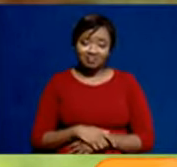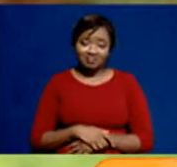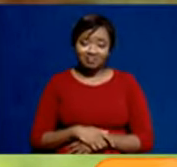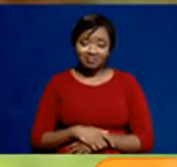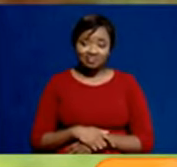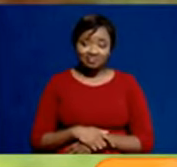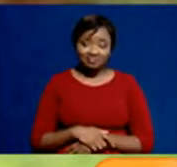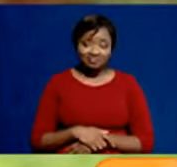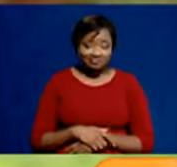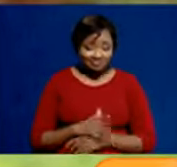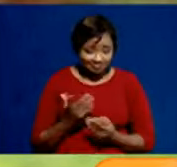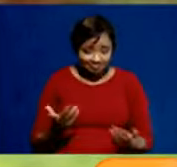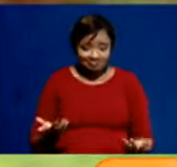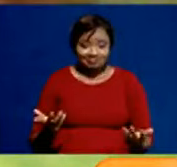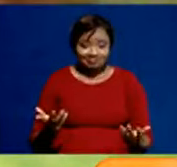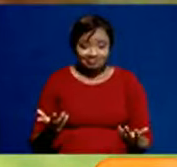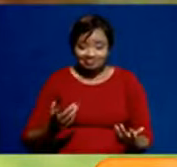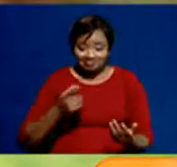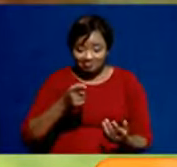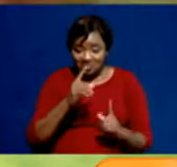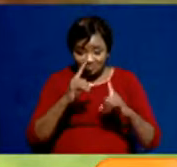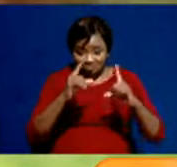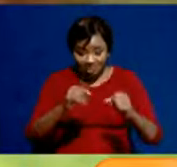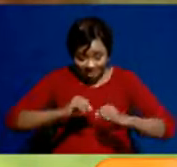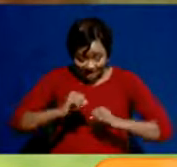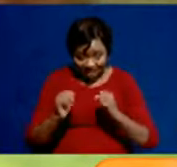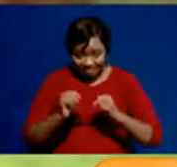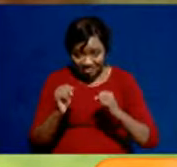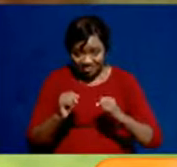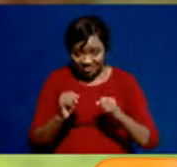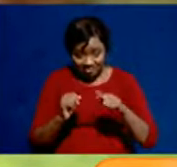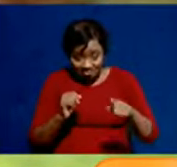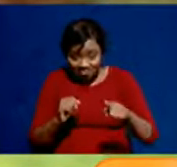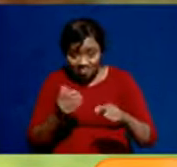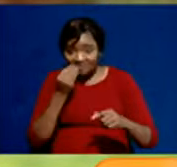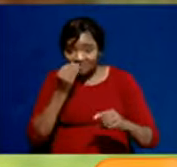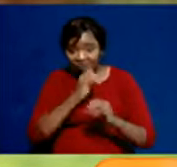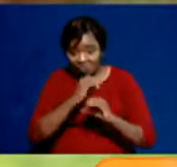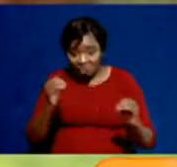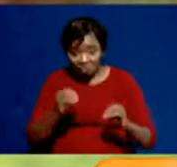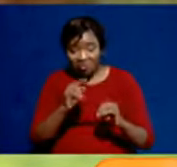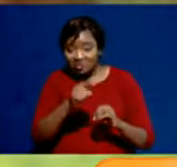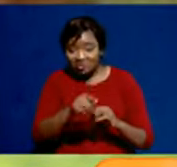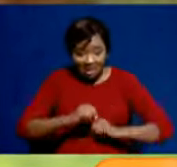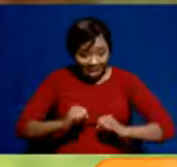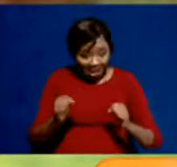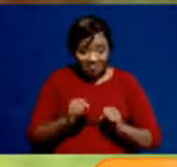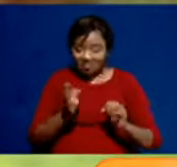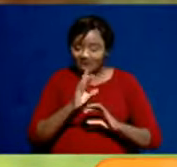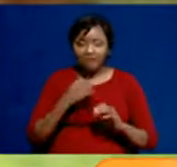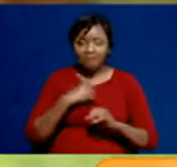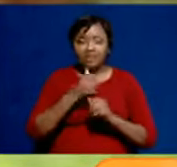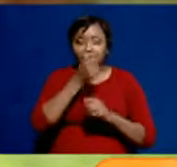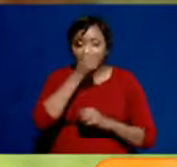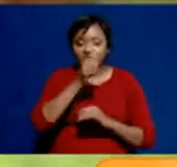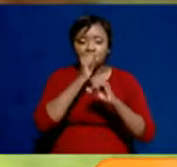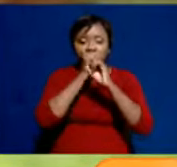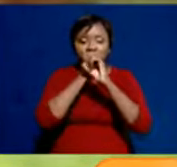You can't tell such a person, you know, have a happy day. I can only wish them a blessed